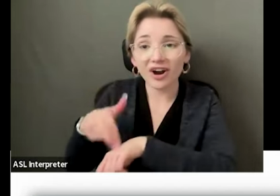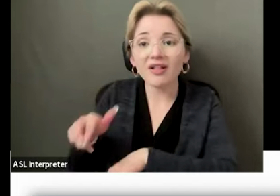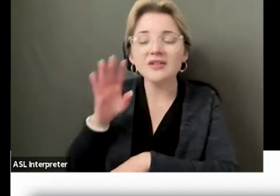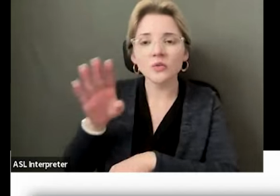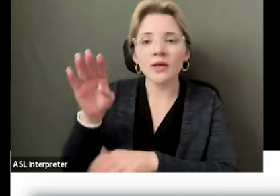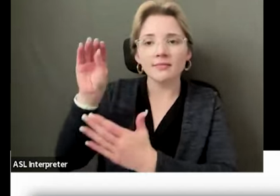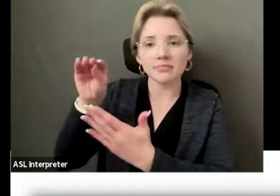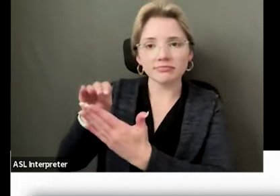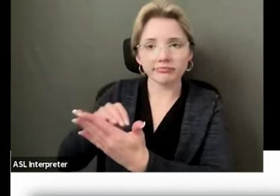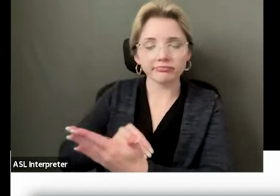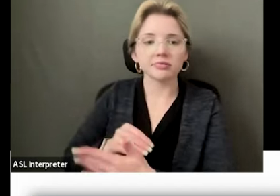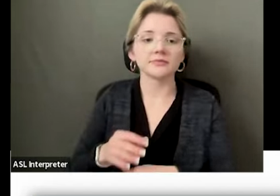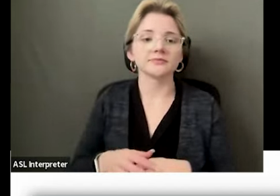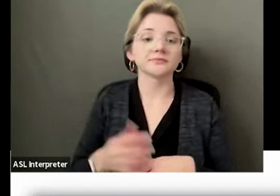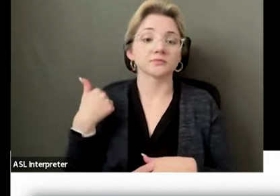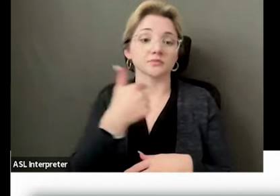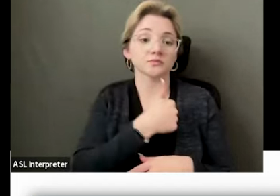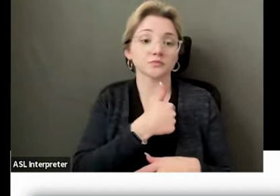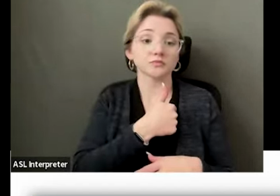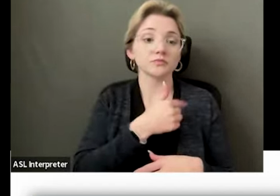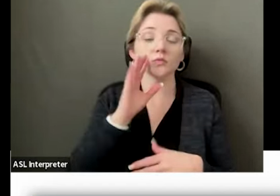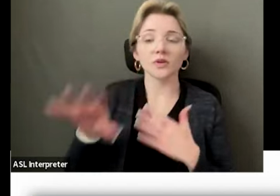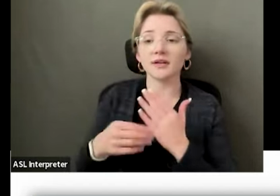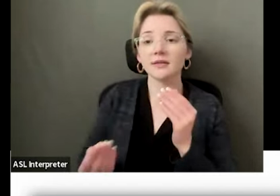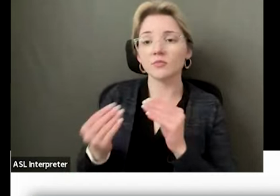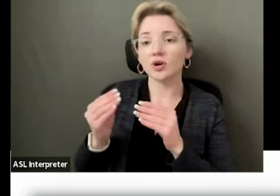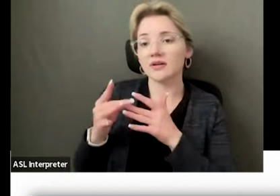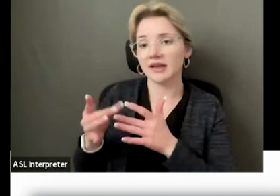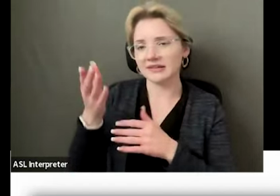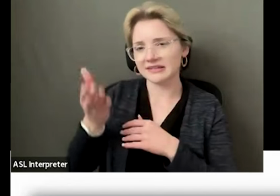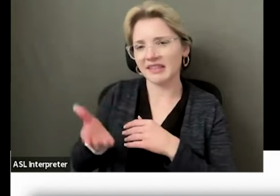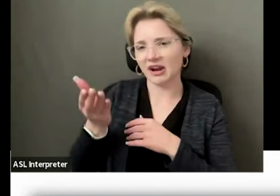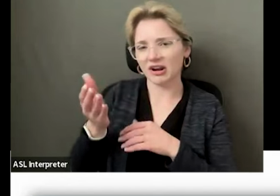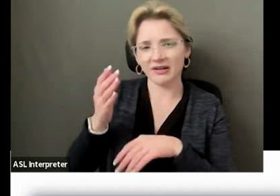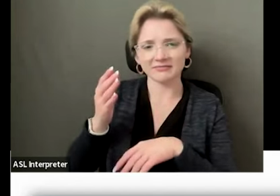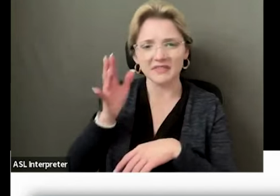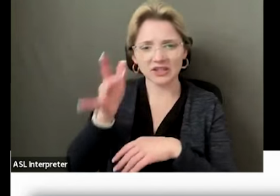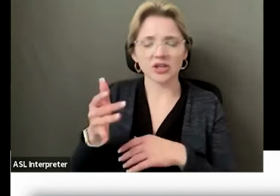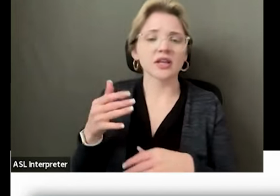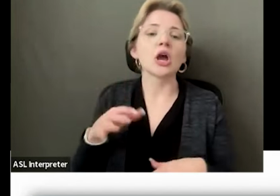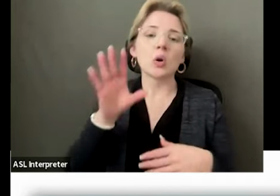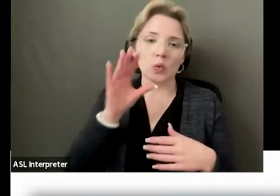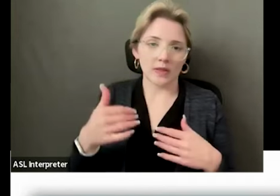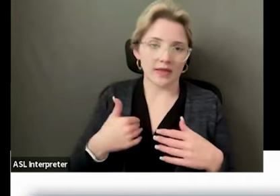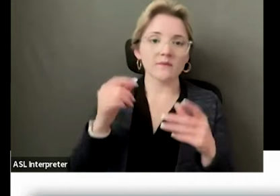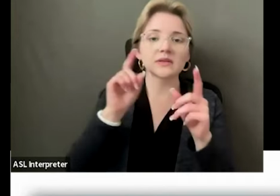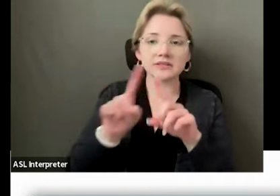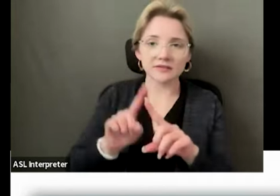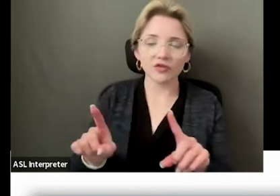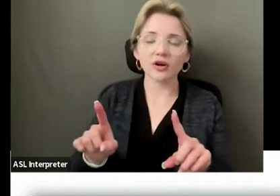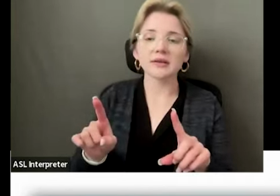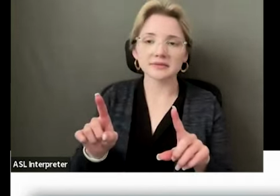posted. It also has VAWA forms in multiple languages. So we'll talk about those VAWA forms later,